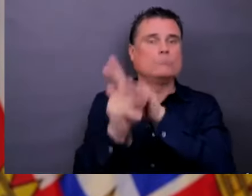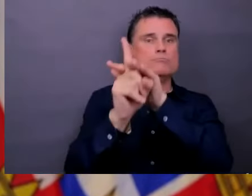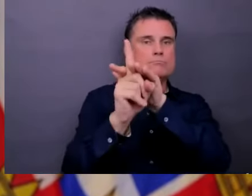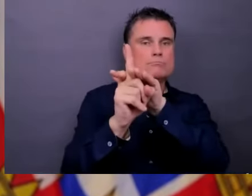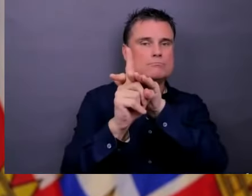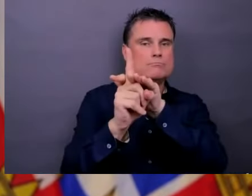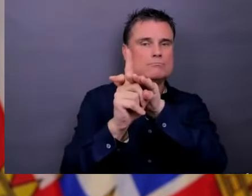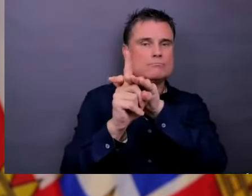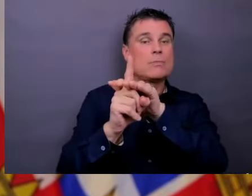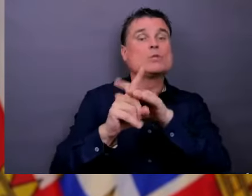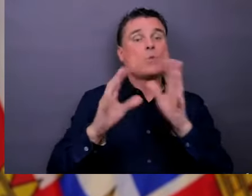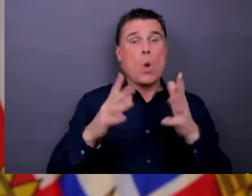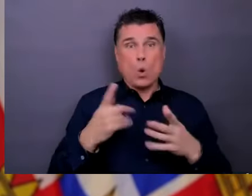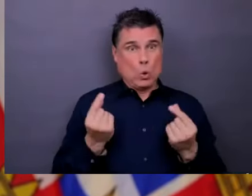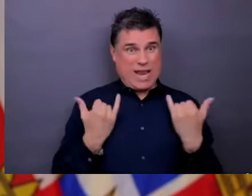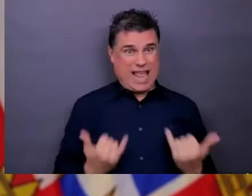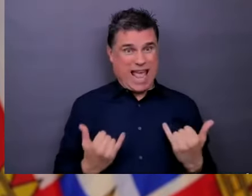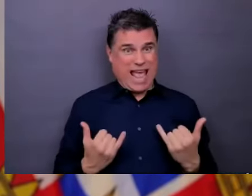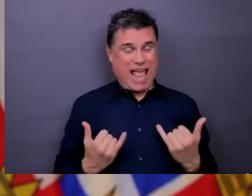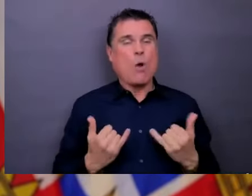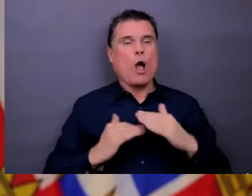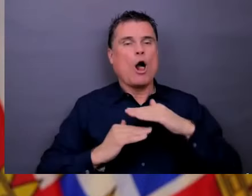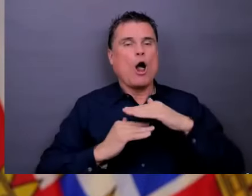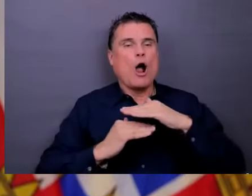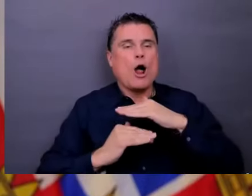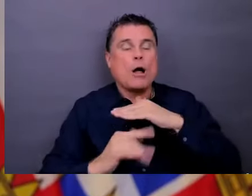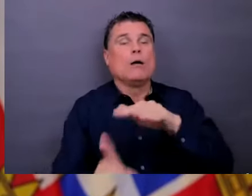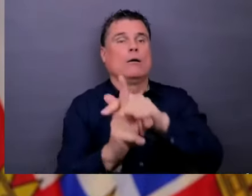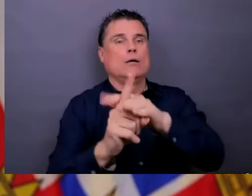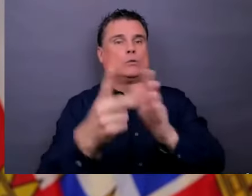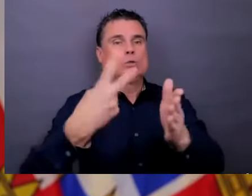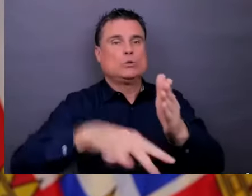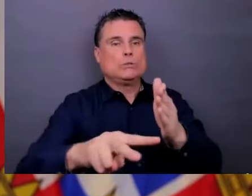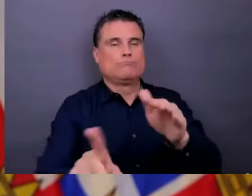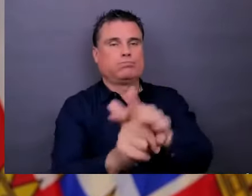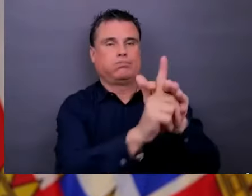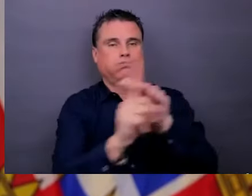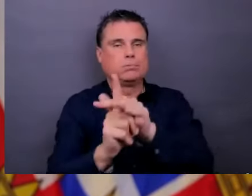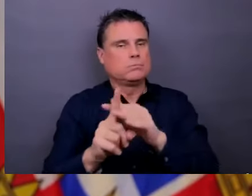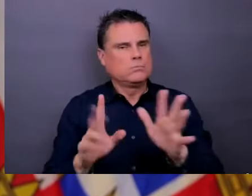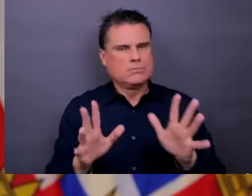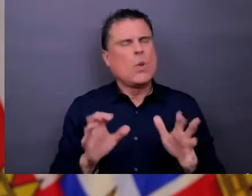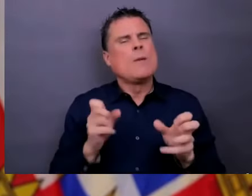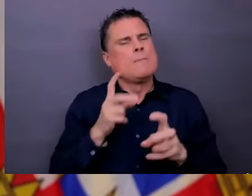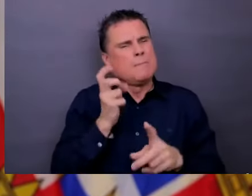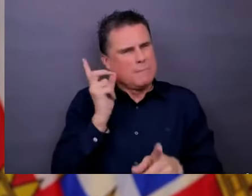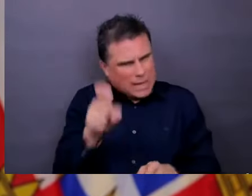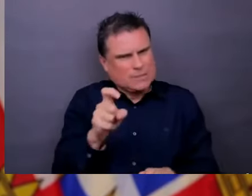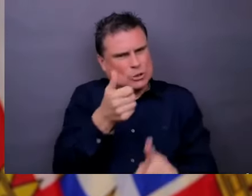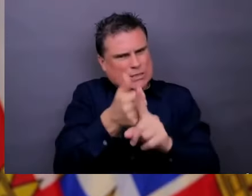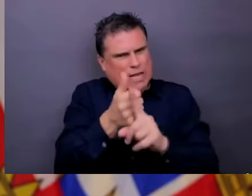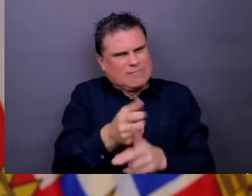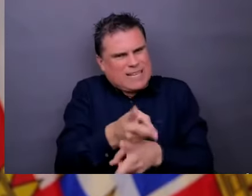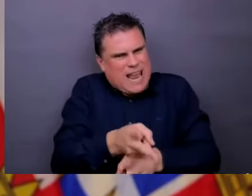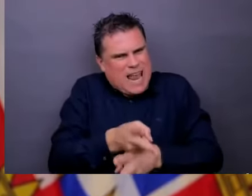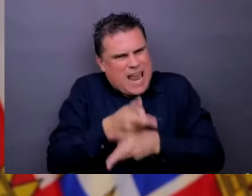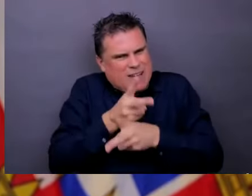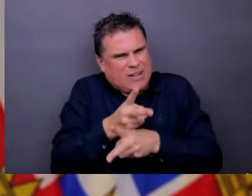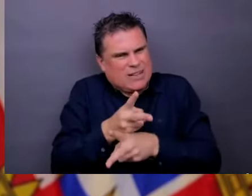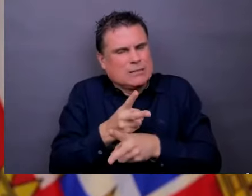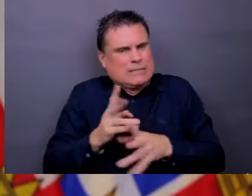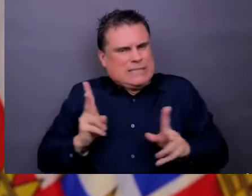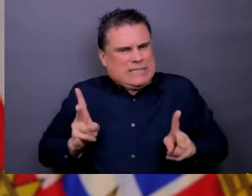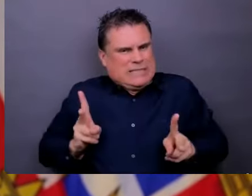determine our future. The precautions we take today will define how we fare 2 weeks from now. And what we